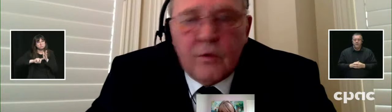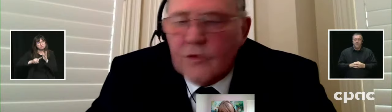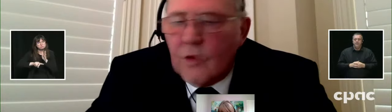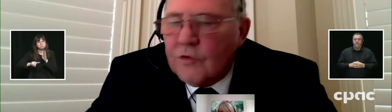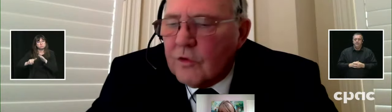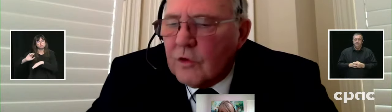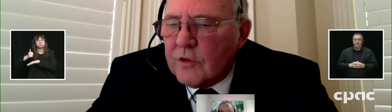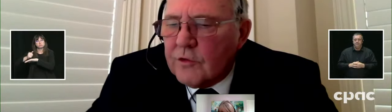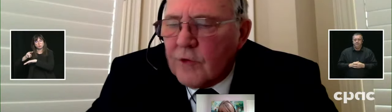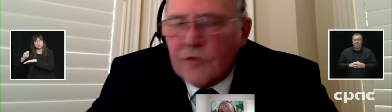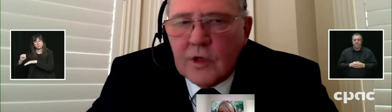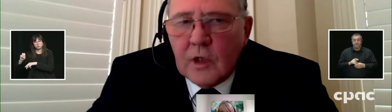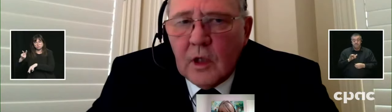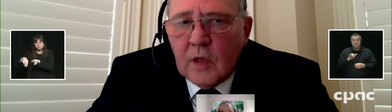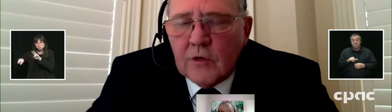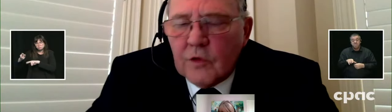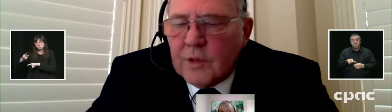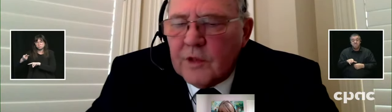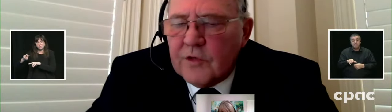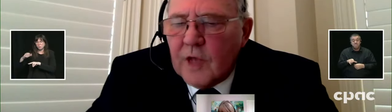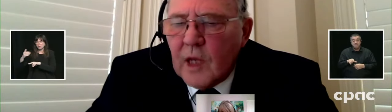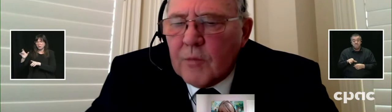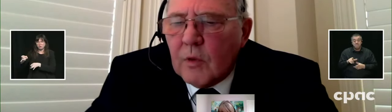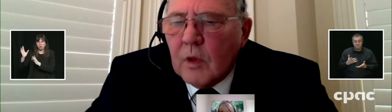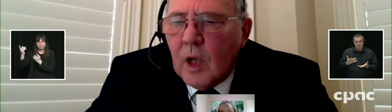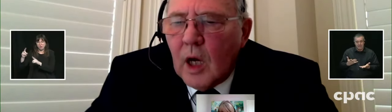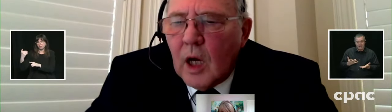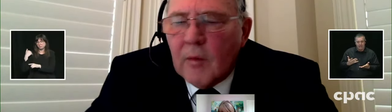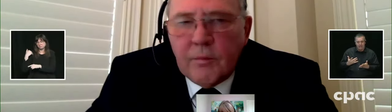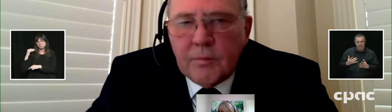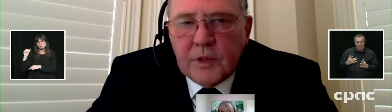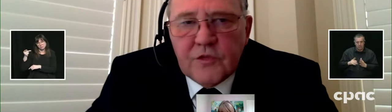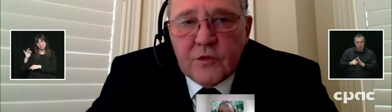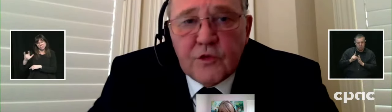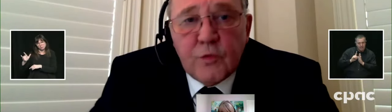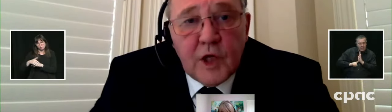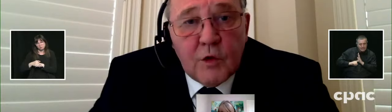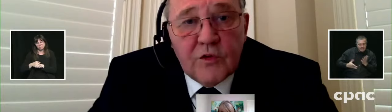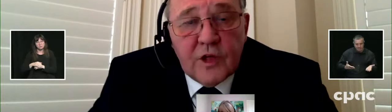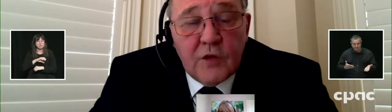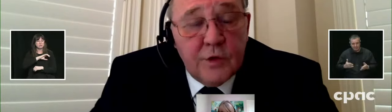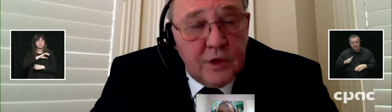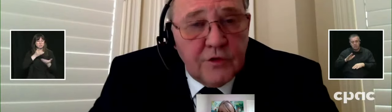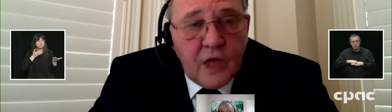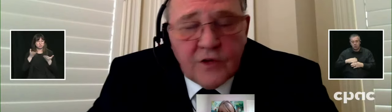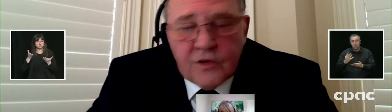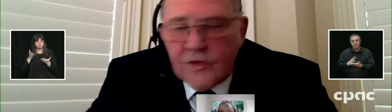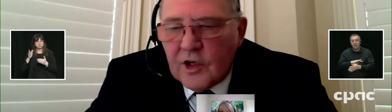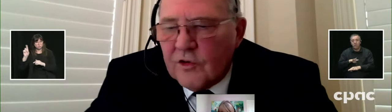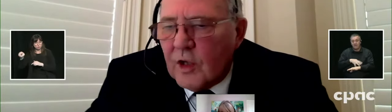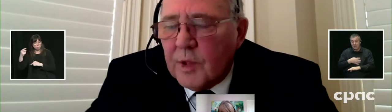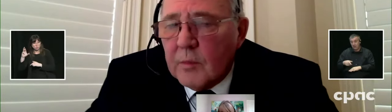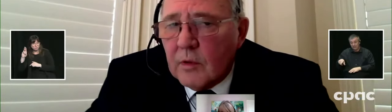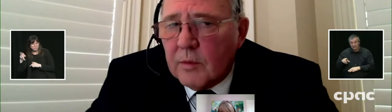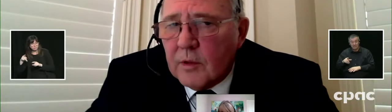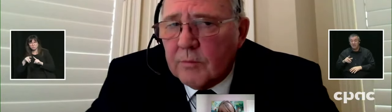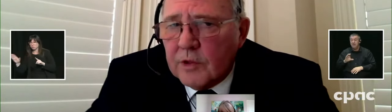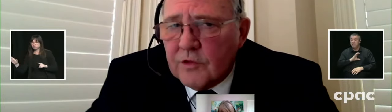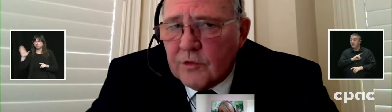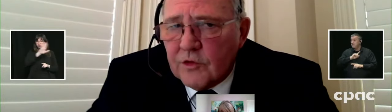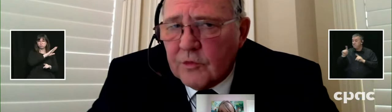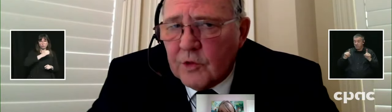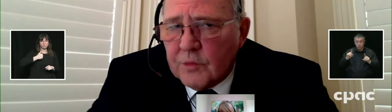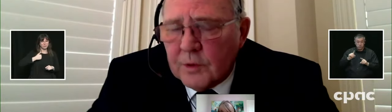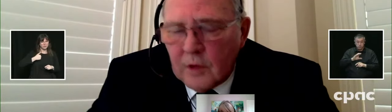in Nova Scotia to look at the tragedy that took place in April. Police services right across the country, not just the RCMP, but